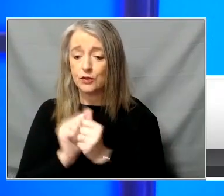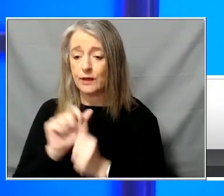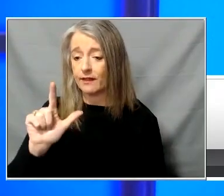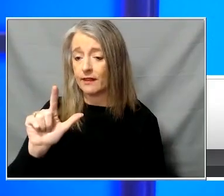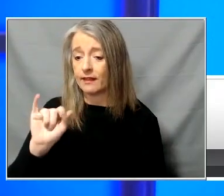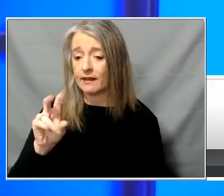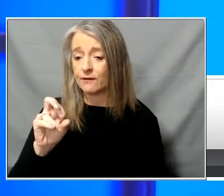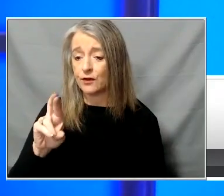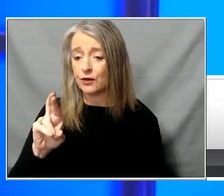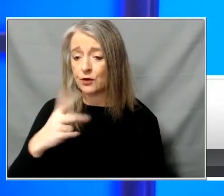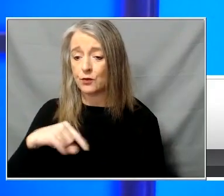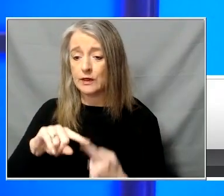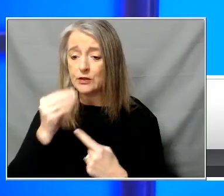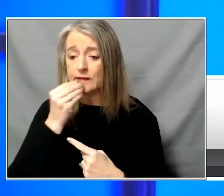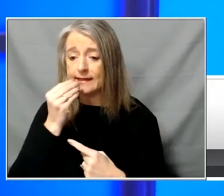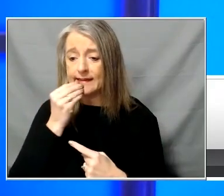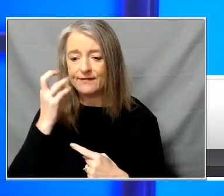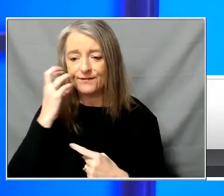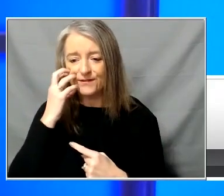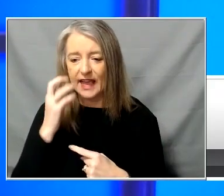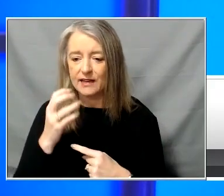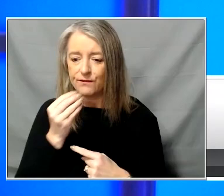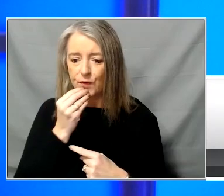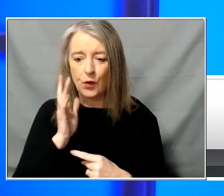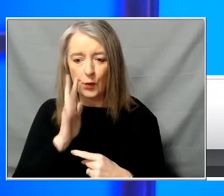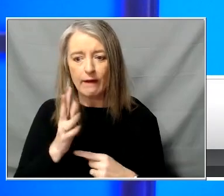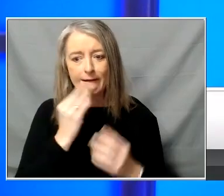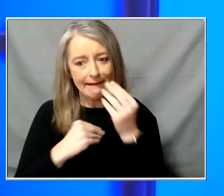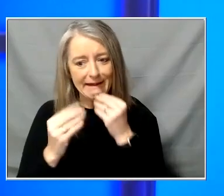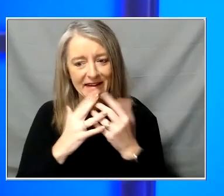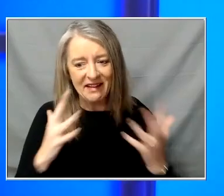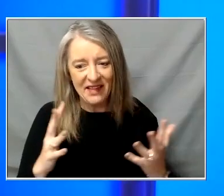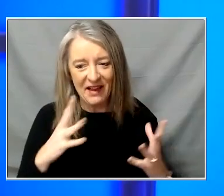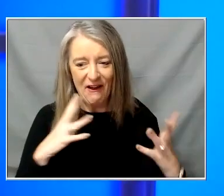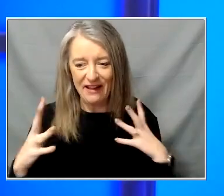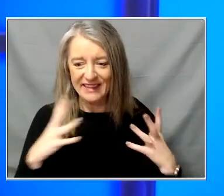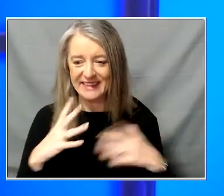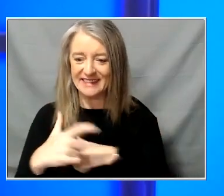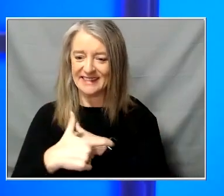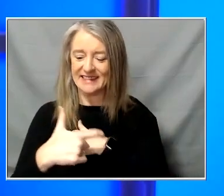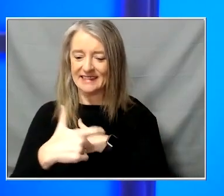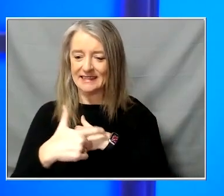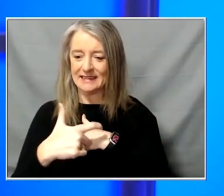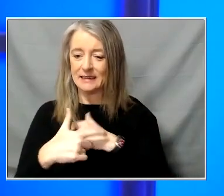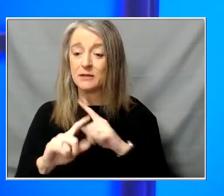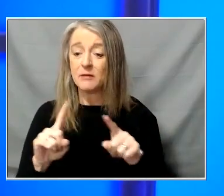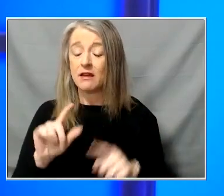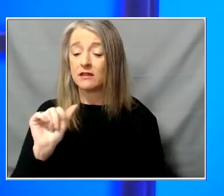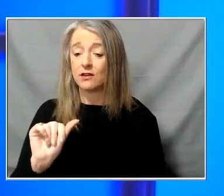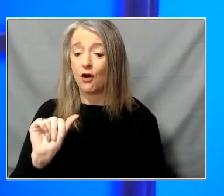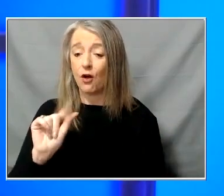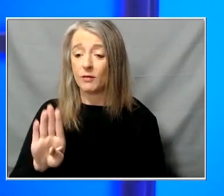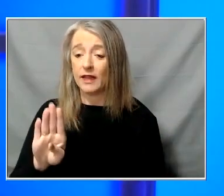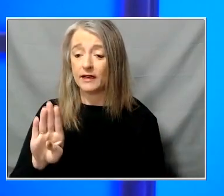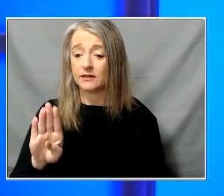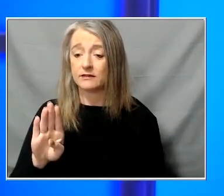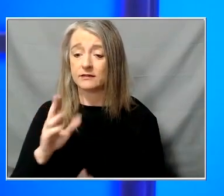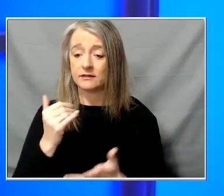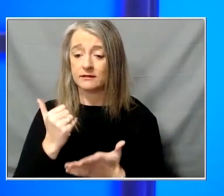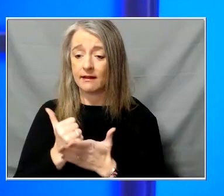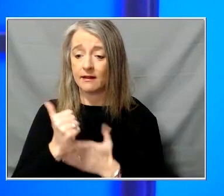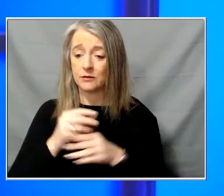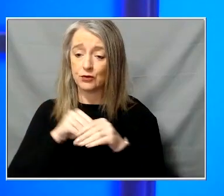eat fatty food, which we're all getting ready to eat a lot of this holiday season, the gallbladder stores bile, and it releases that bile